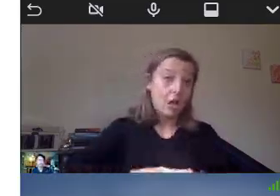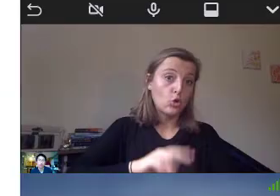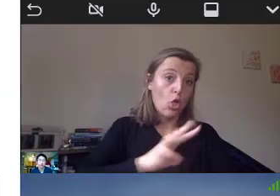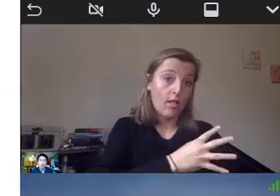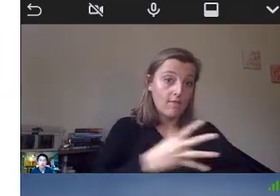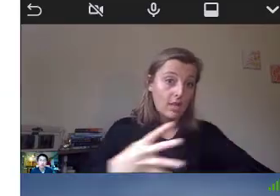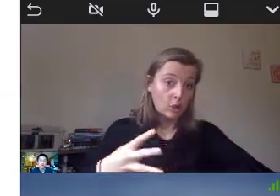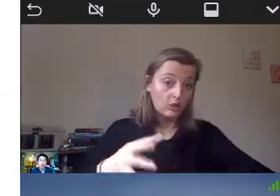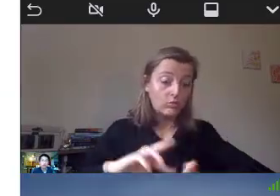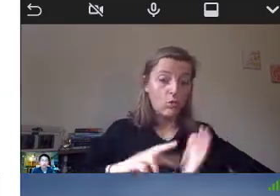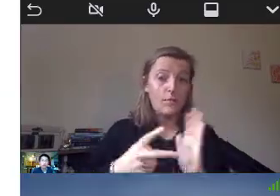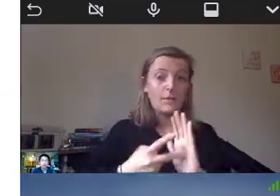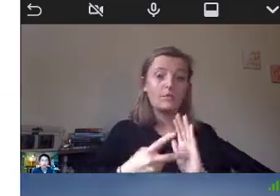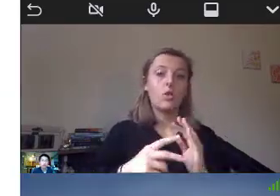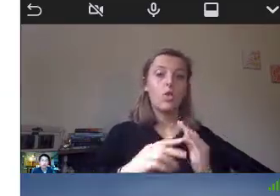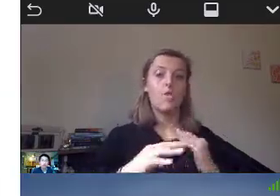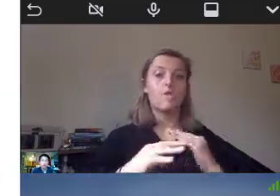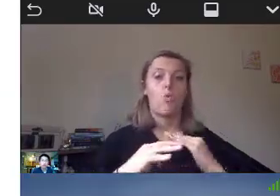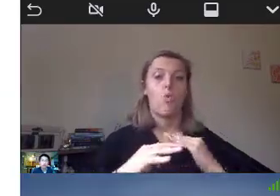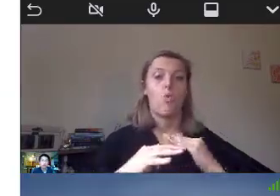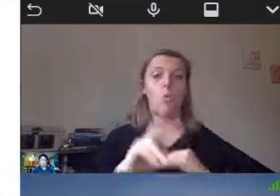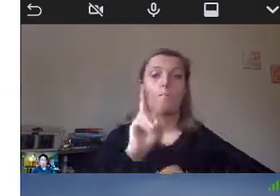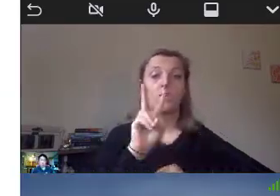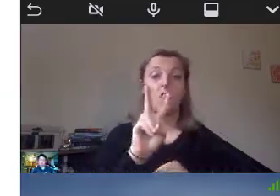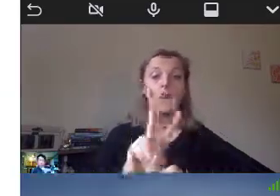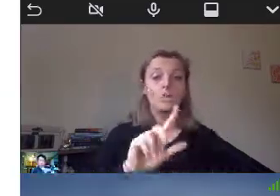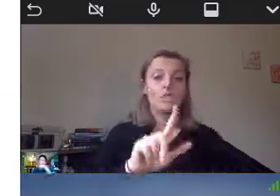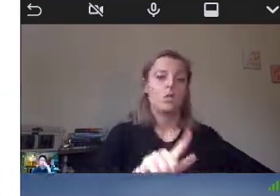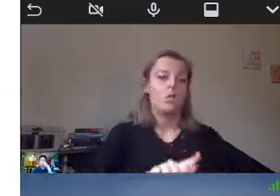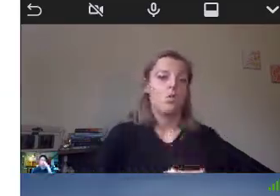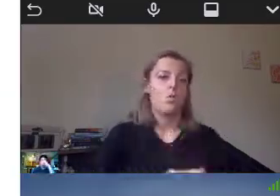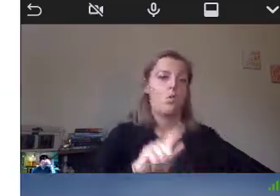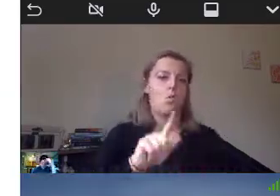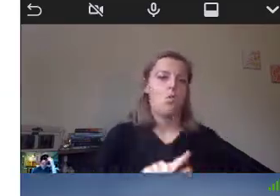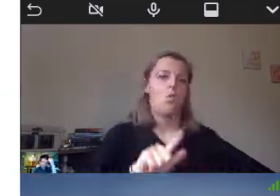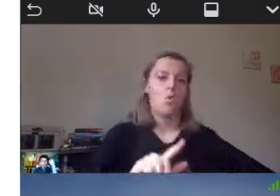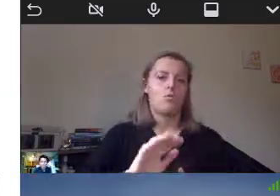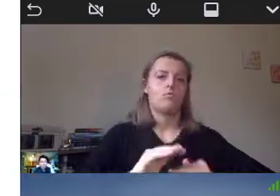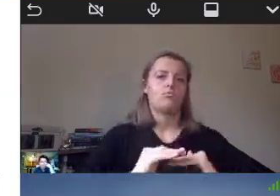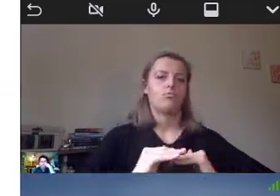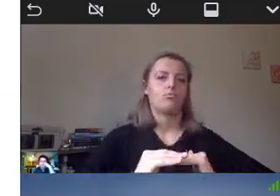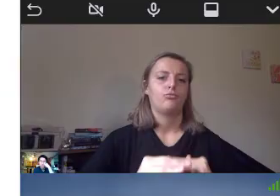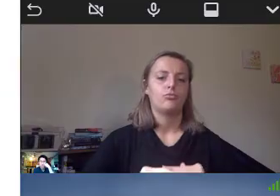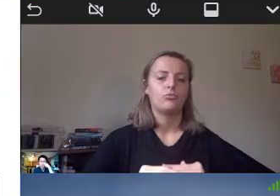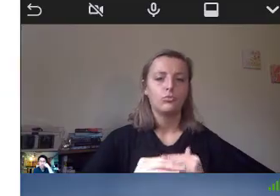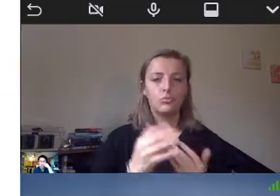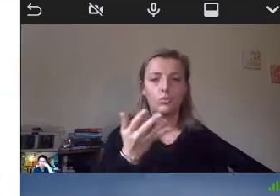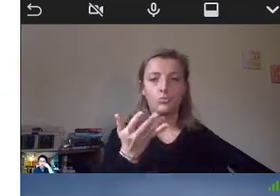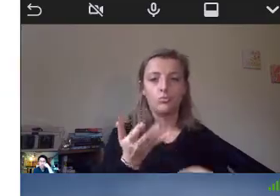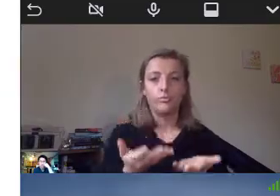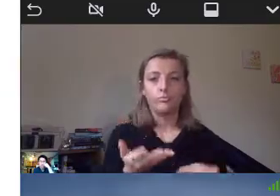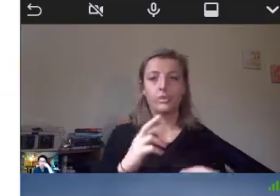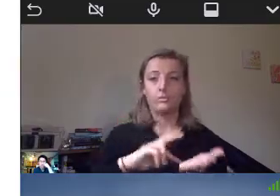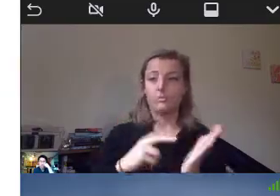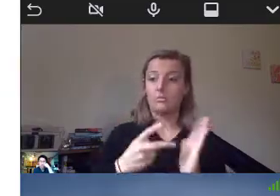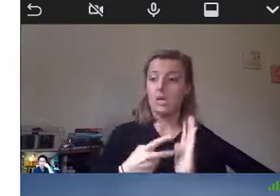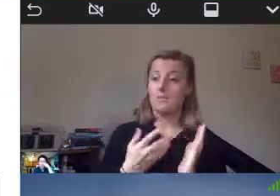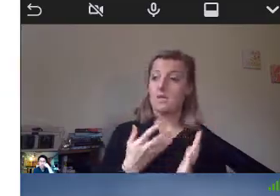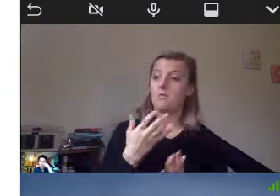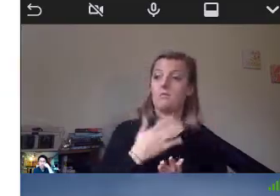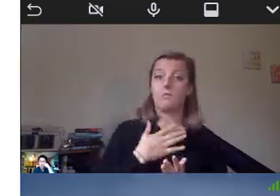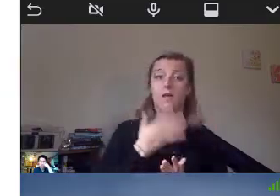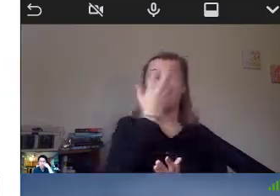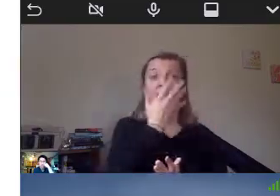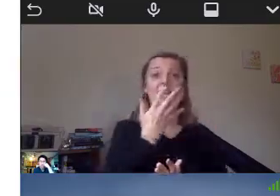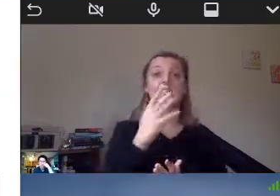is low, right? So basically, it's just buoyancy that's driving a flow. So the air around my face is a little hotter than the air in the rest of the